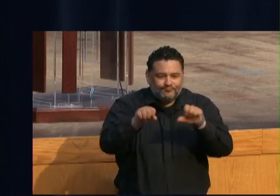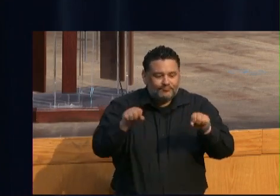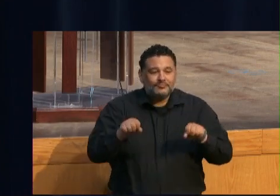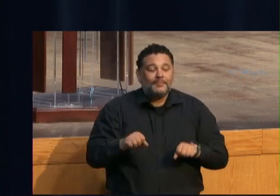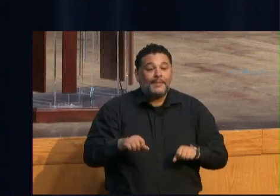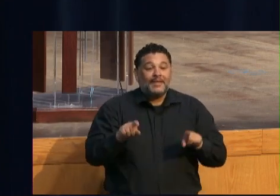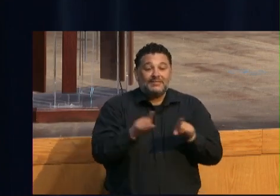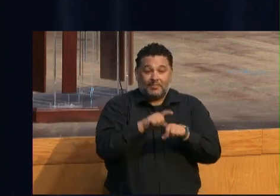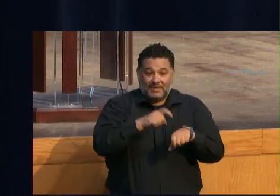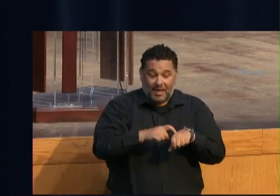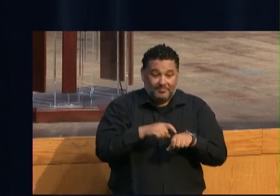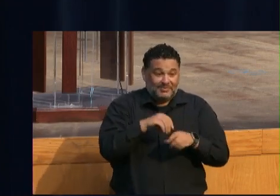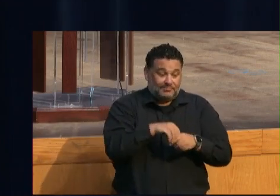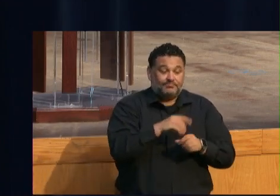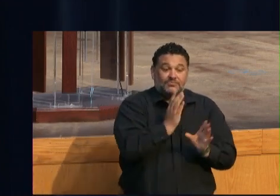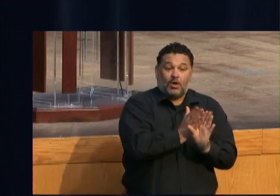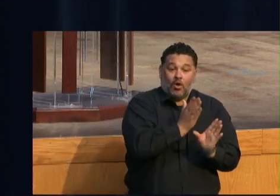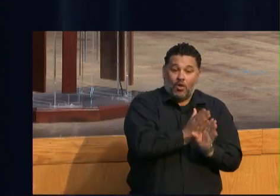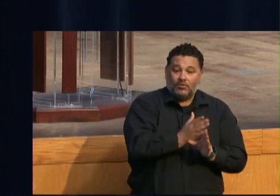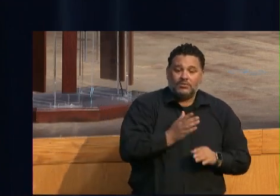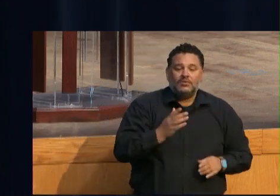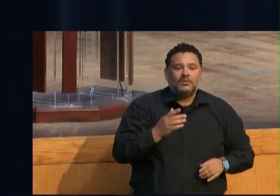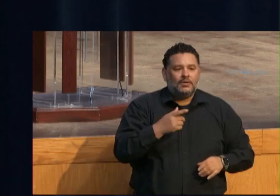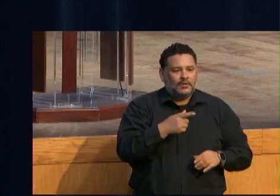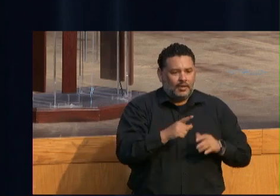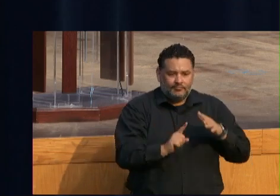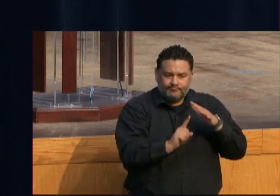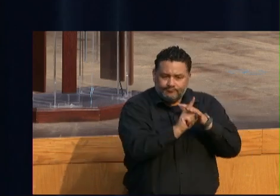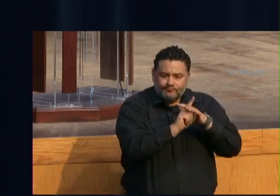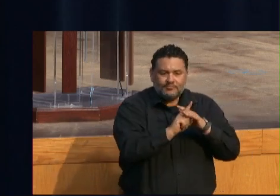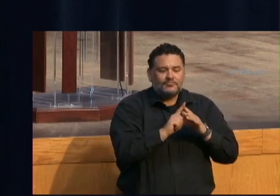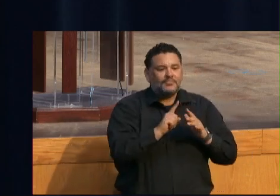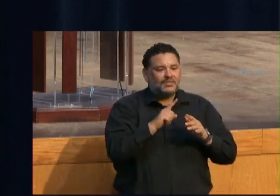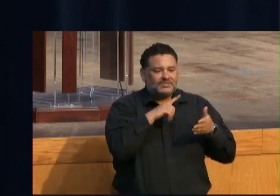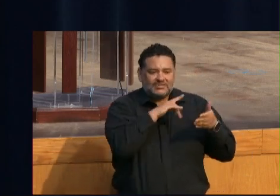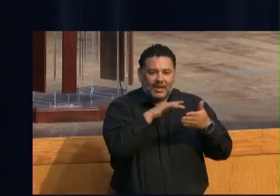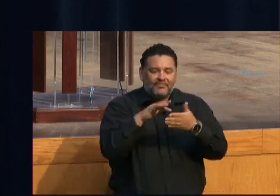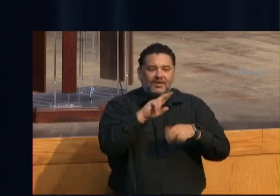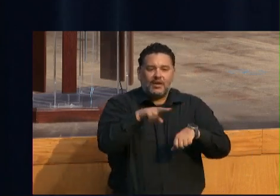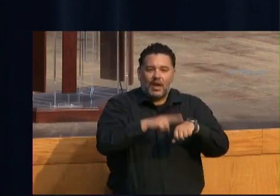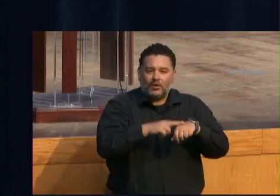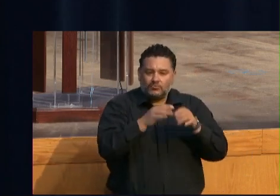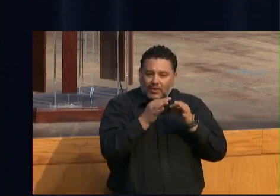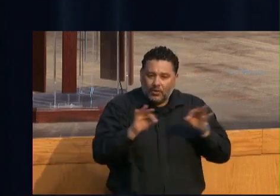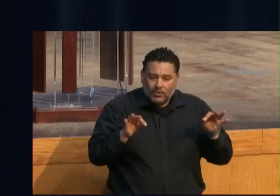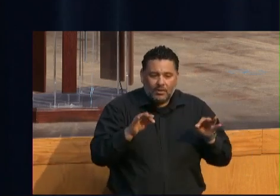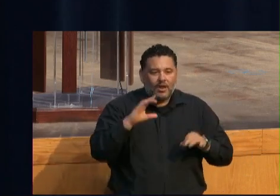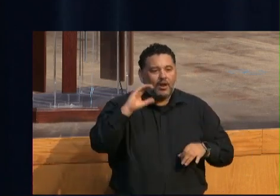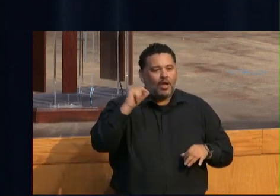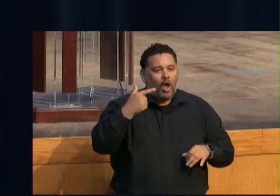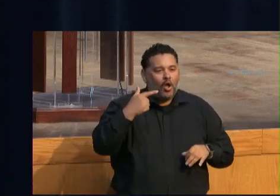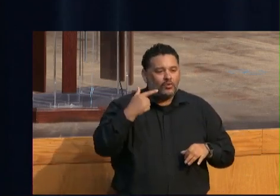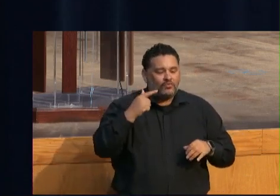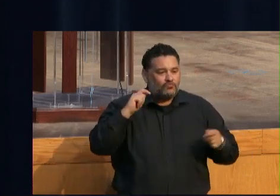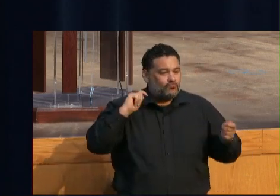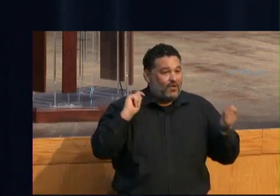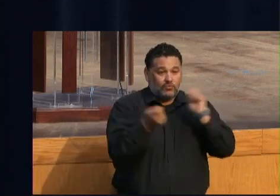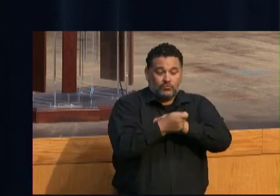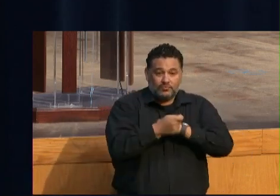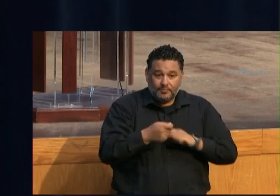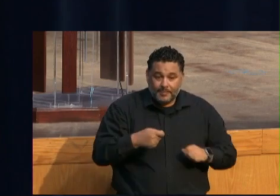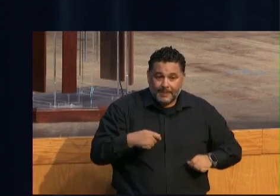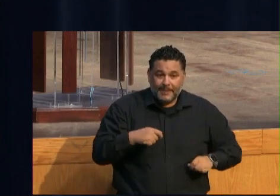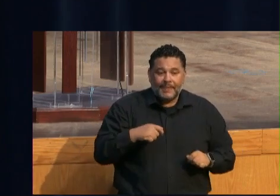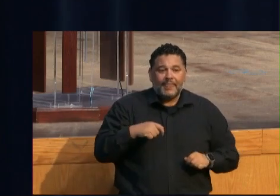back in psychology, we had the emergence of the study of natural language and cognitive revolution. Now, Noam Chomsky was